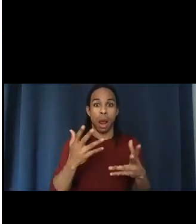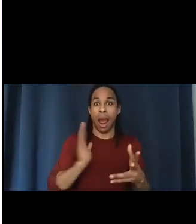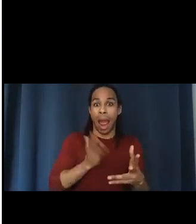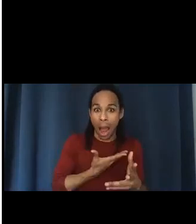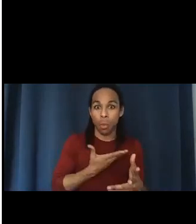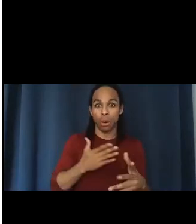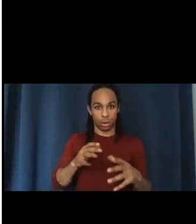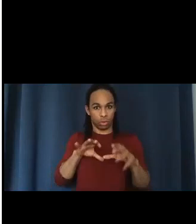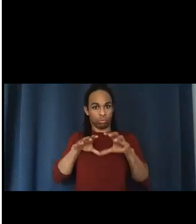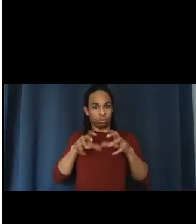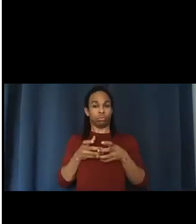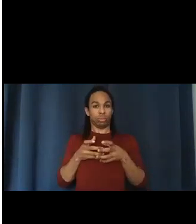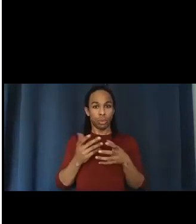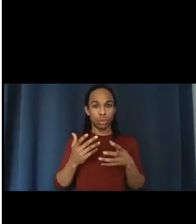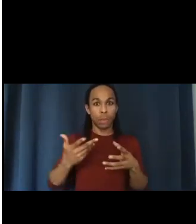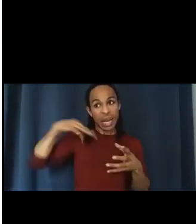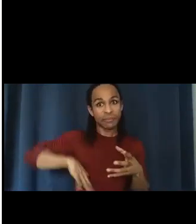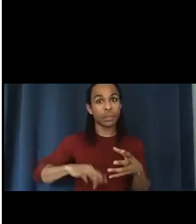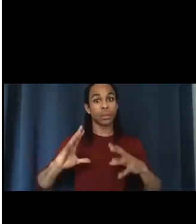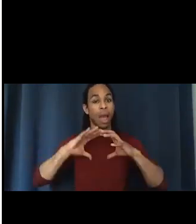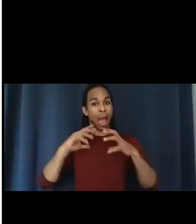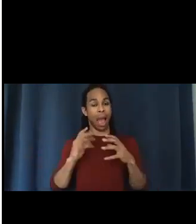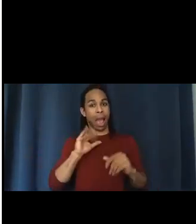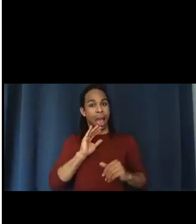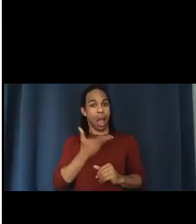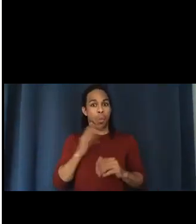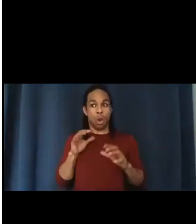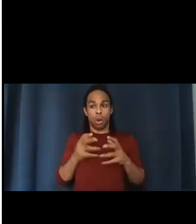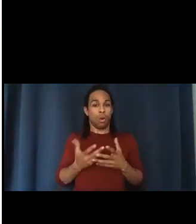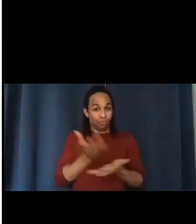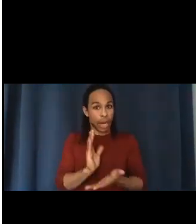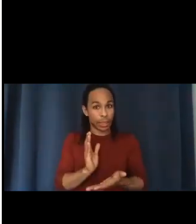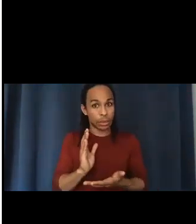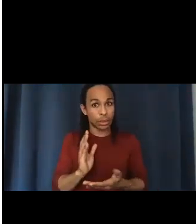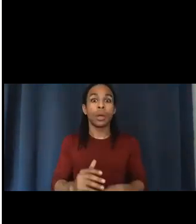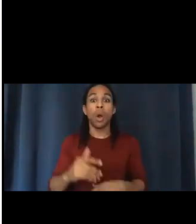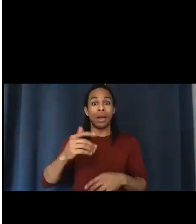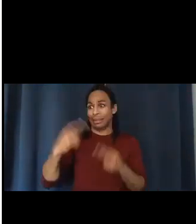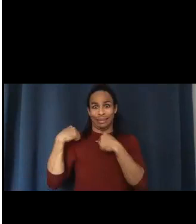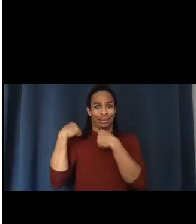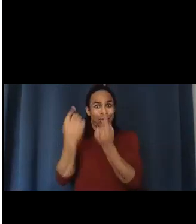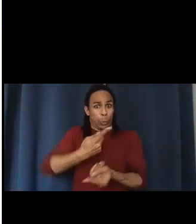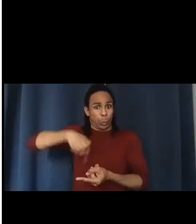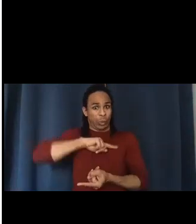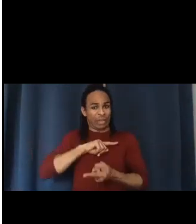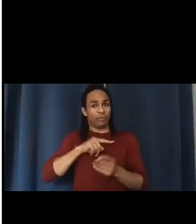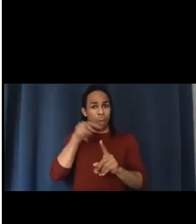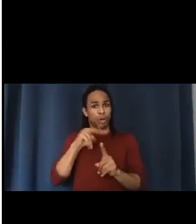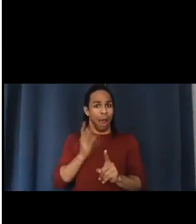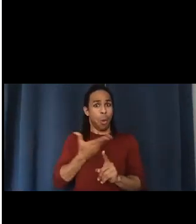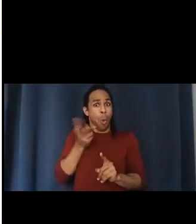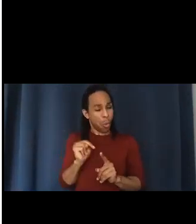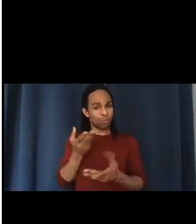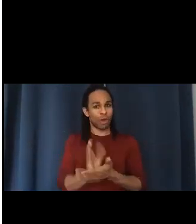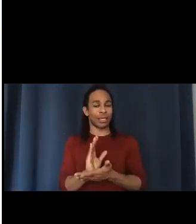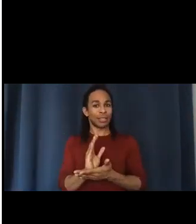has been done by ourselves. And we are trying to call the leaderships around Brazil. And as you know, Brazil is a huge